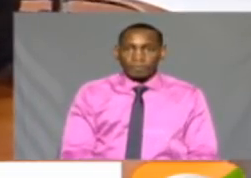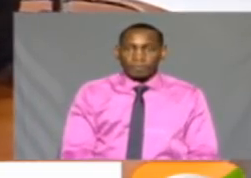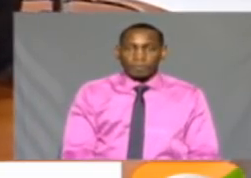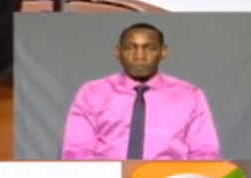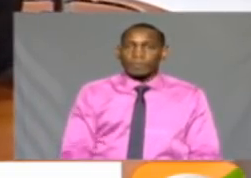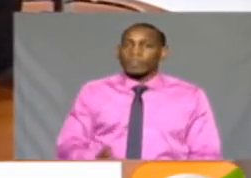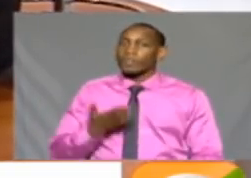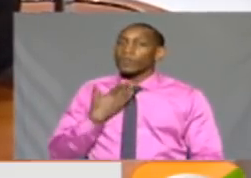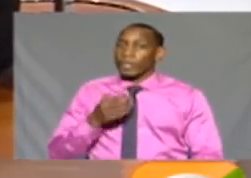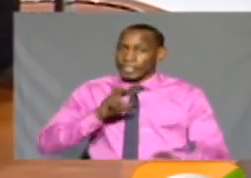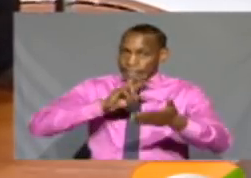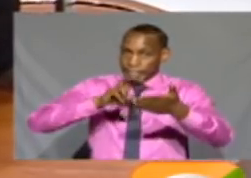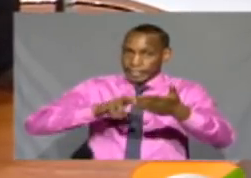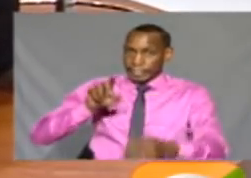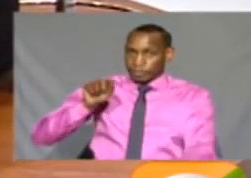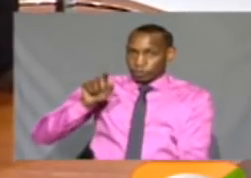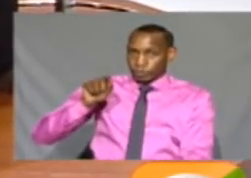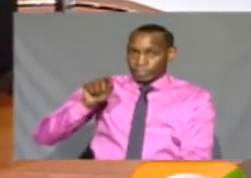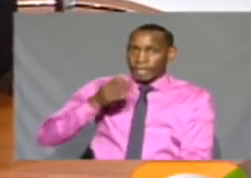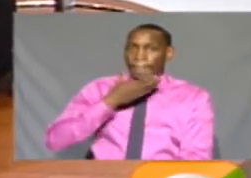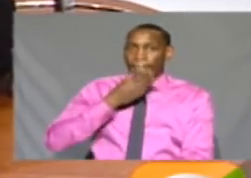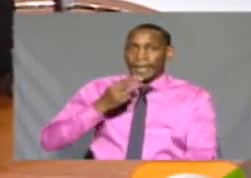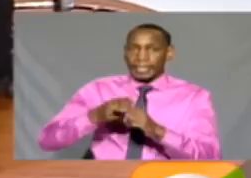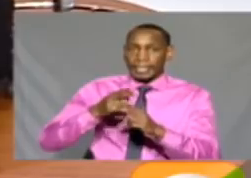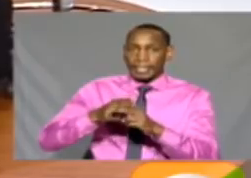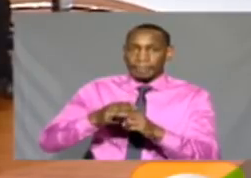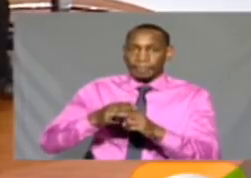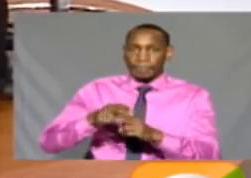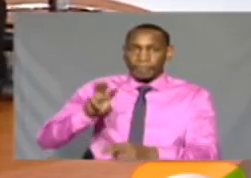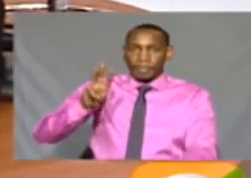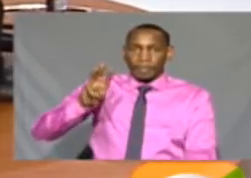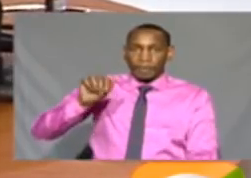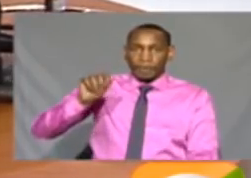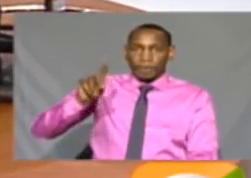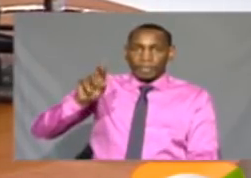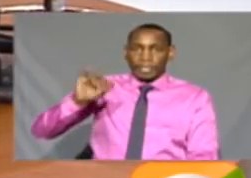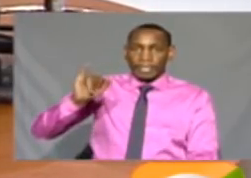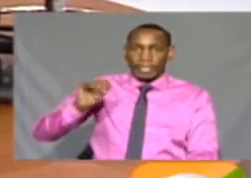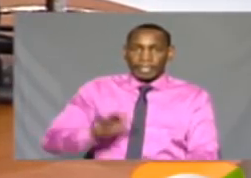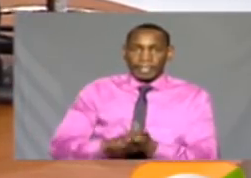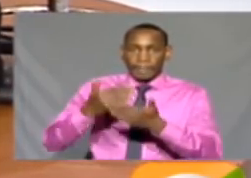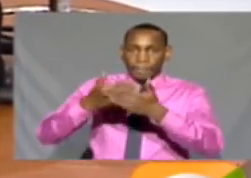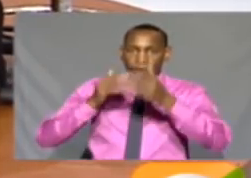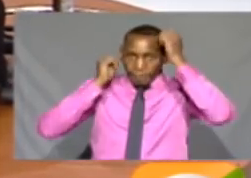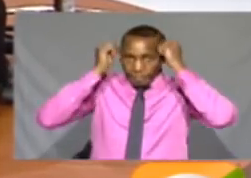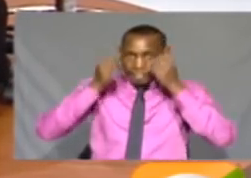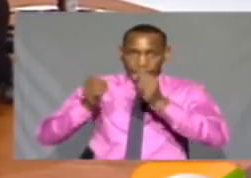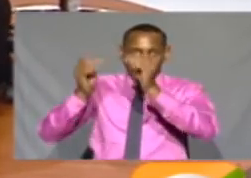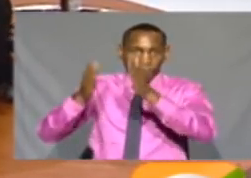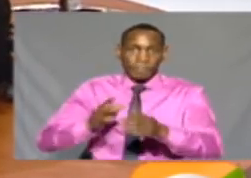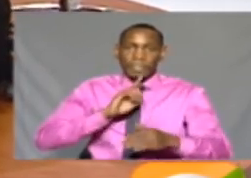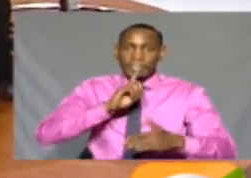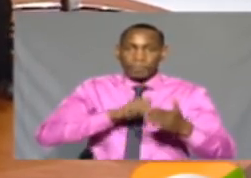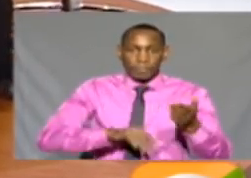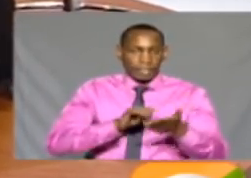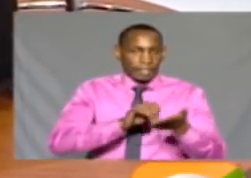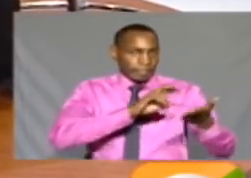I want to read a tweet here by a gentleman called Captain Wanderi. Uh-huh. He's a former military officer. He